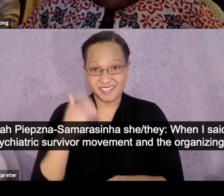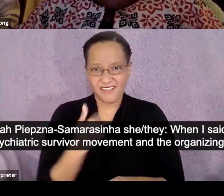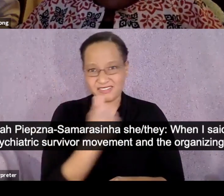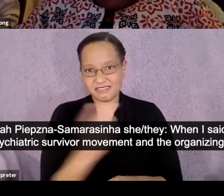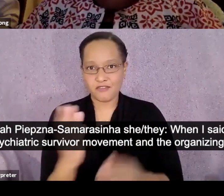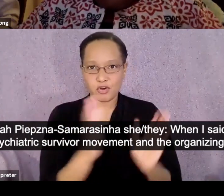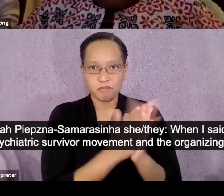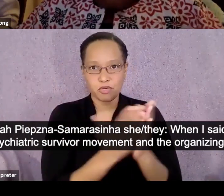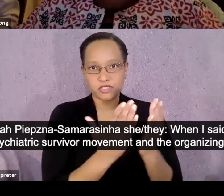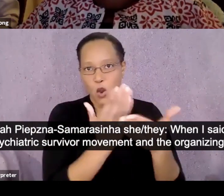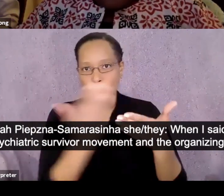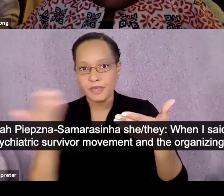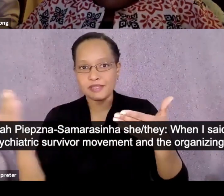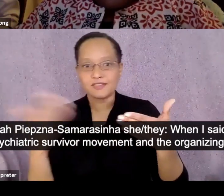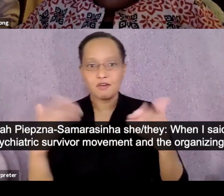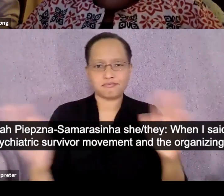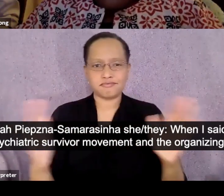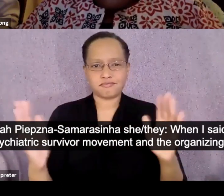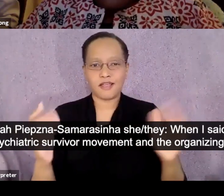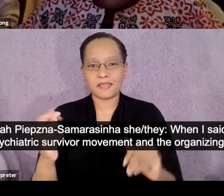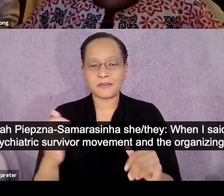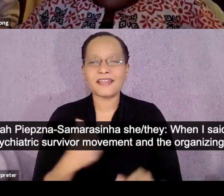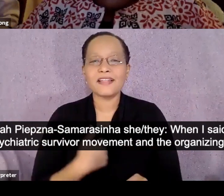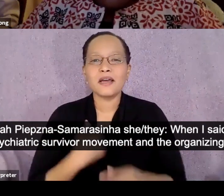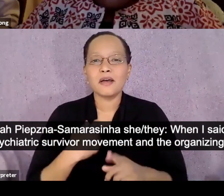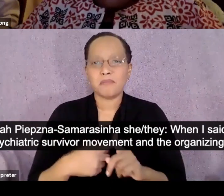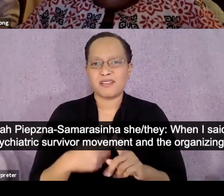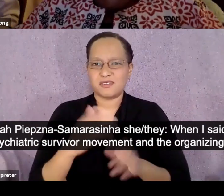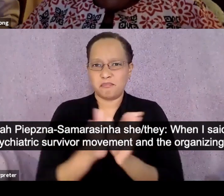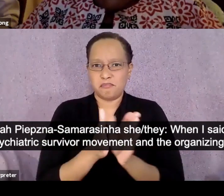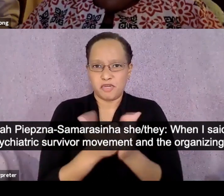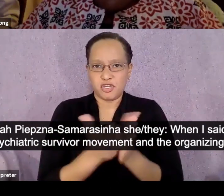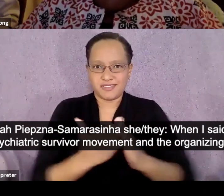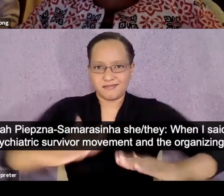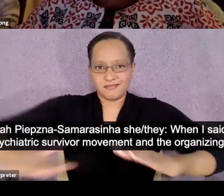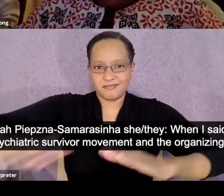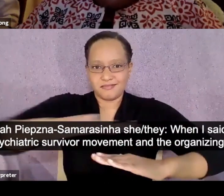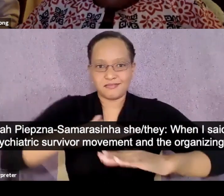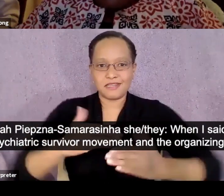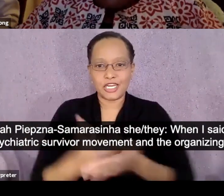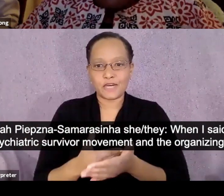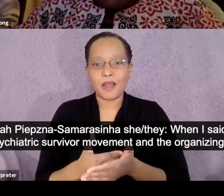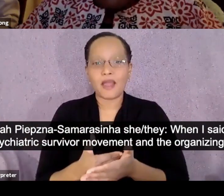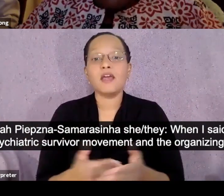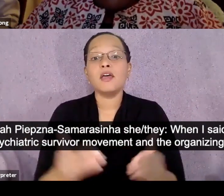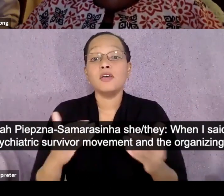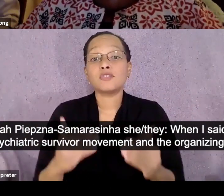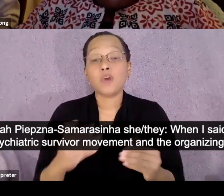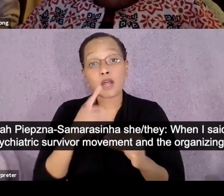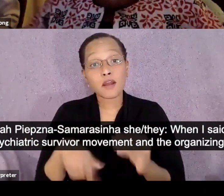in my introduction that part of my root is claiming the psychiatric survivor movement and the organizing I was in the